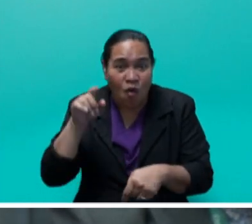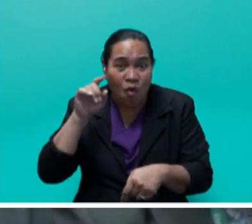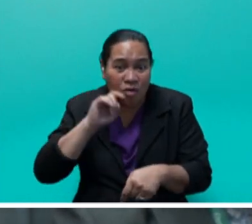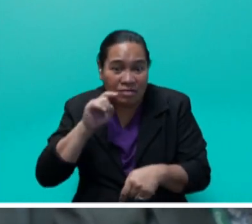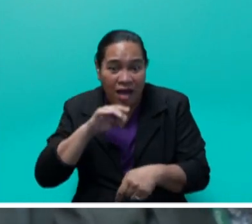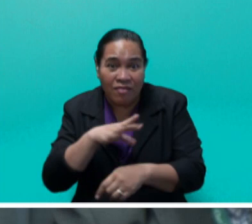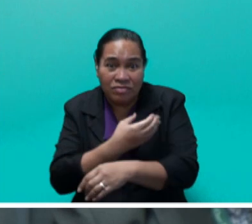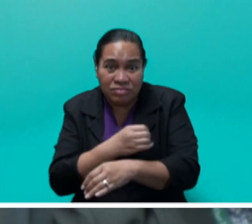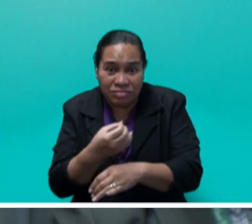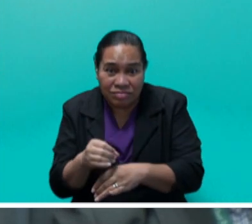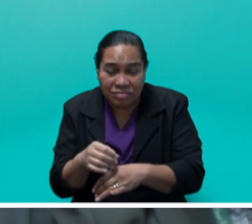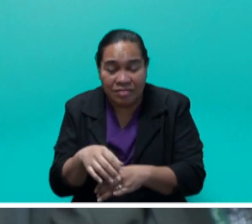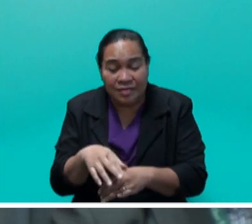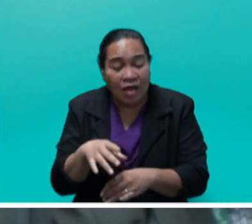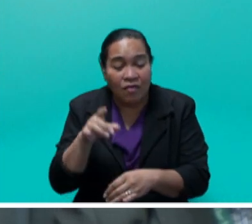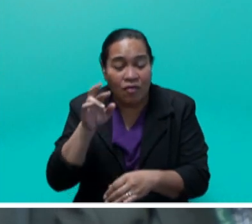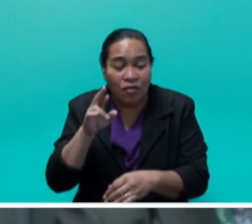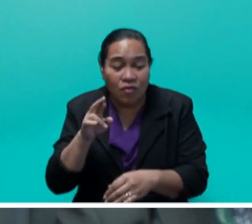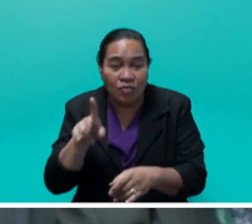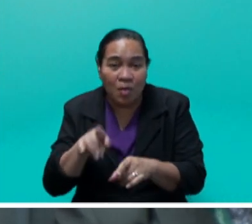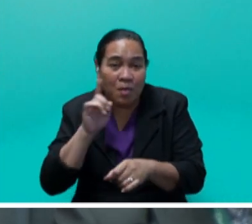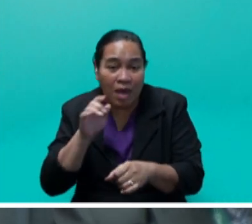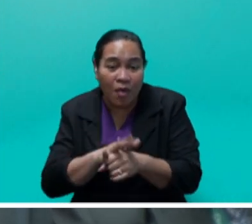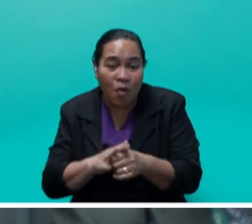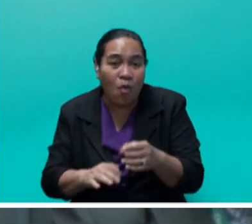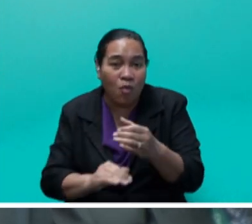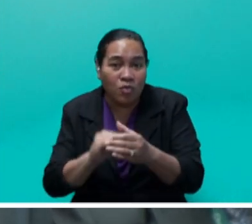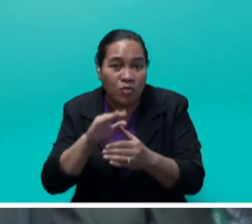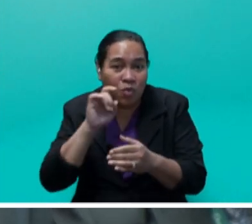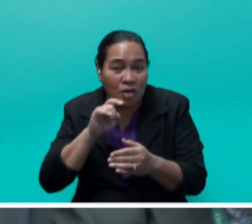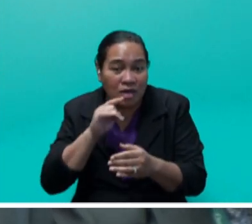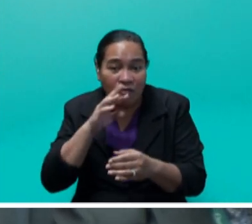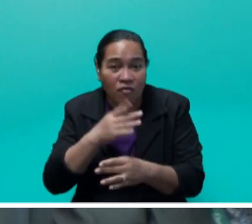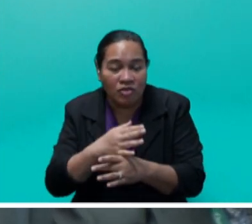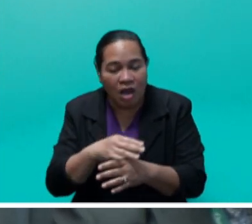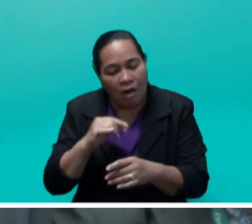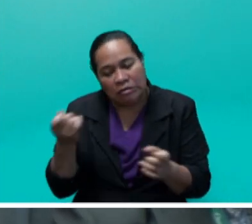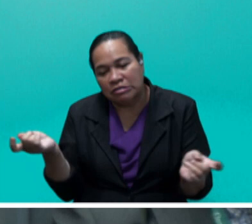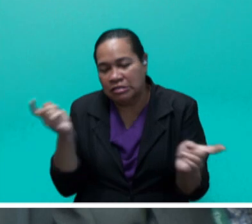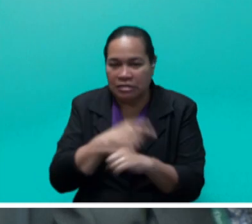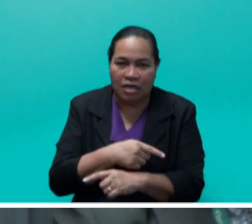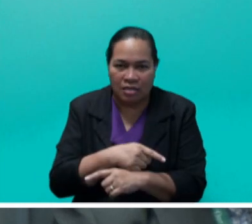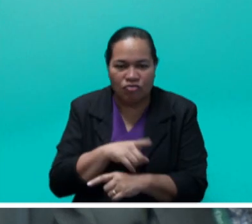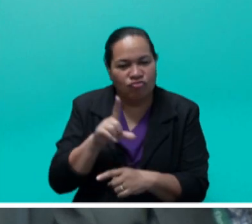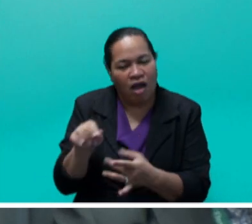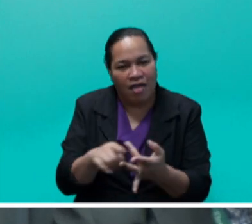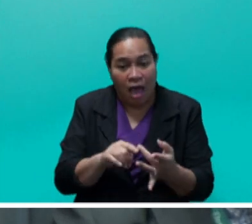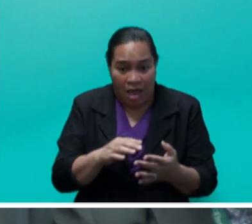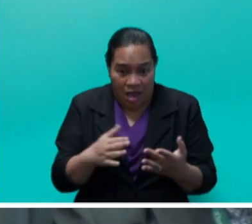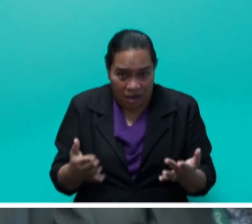management. The reallocated fund can be used for hatchery production, feed purchase, market